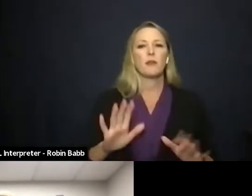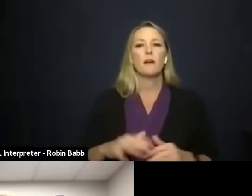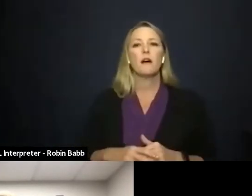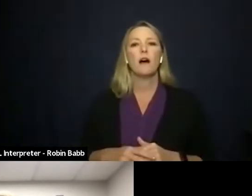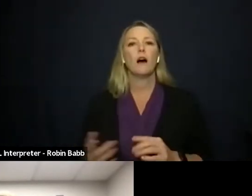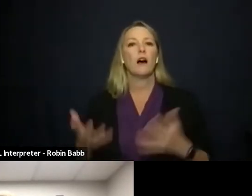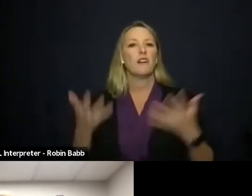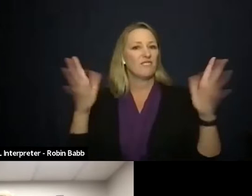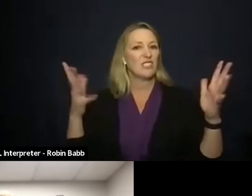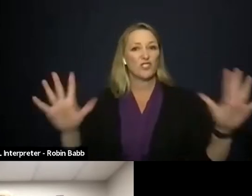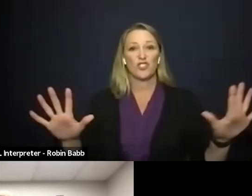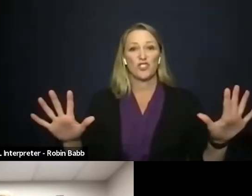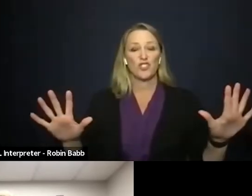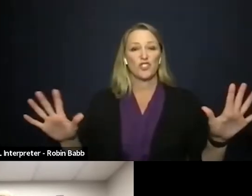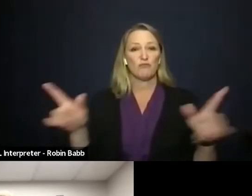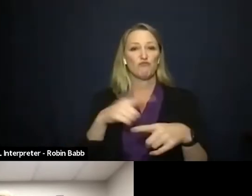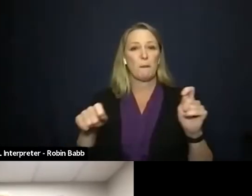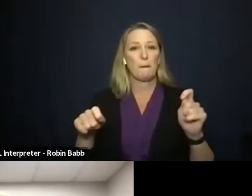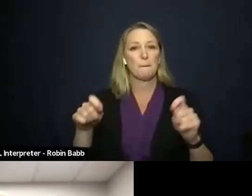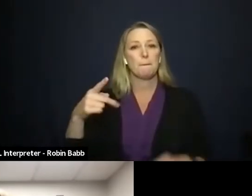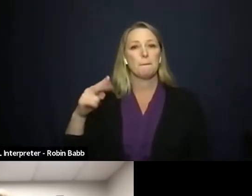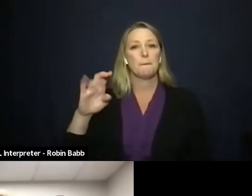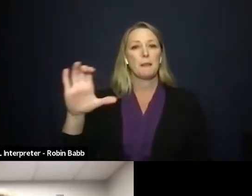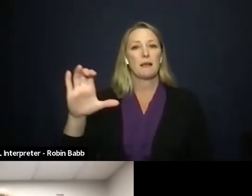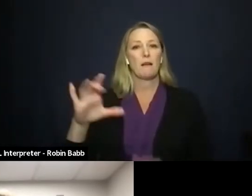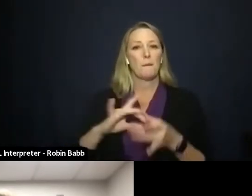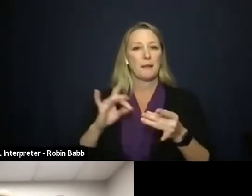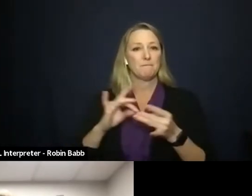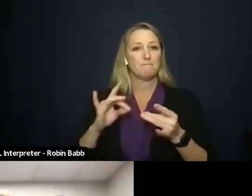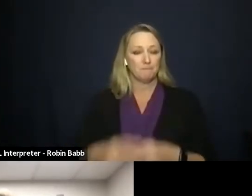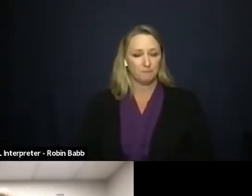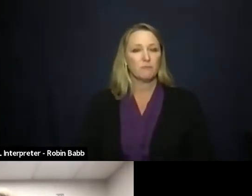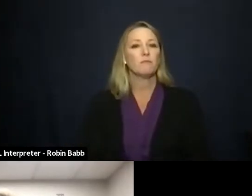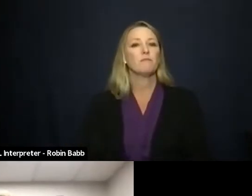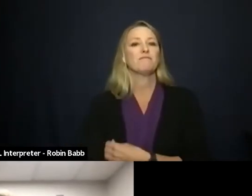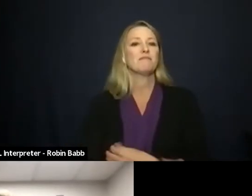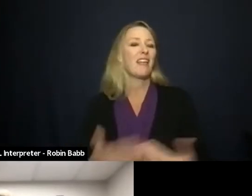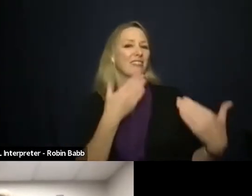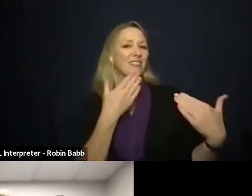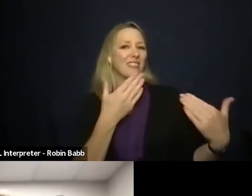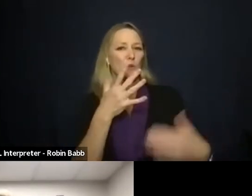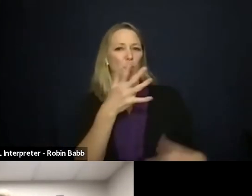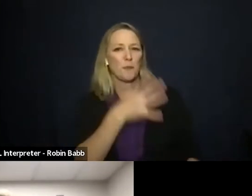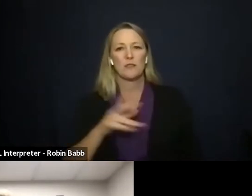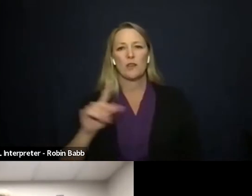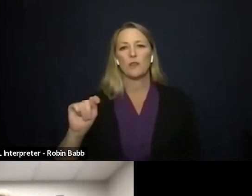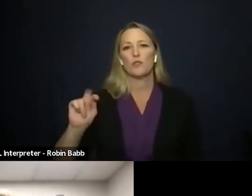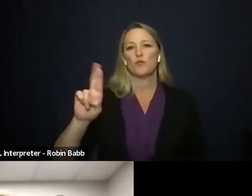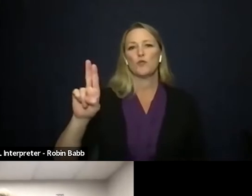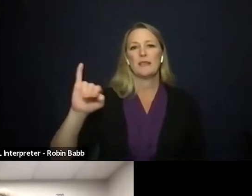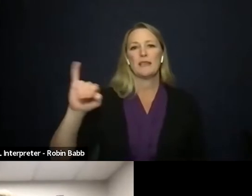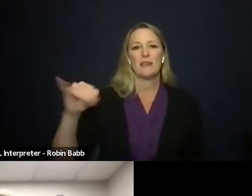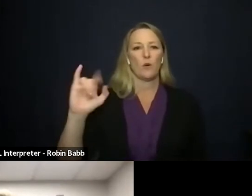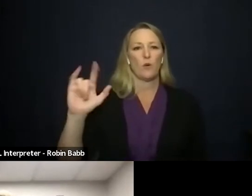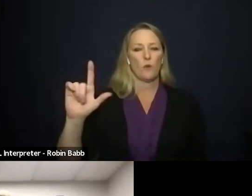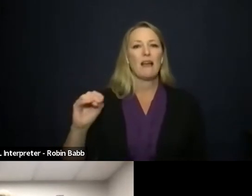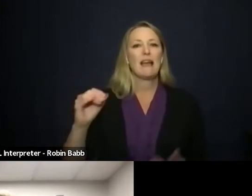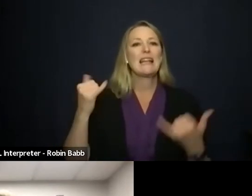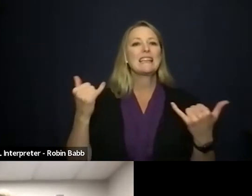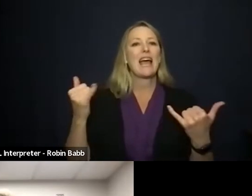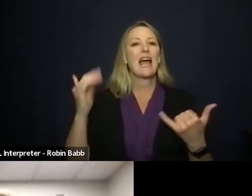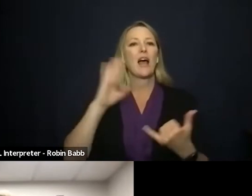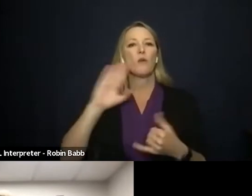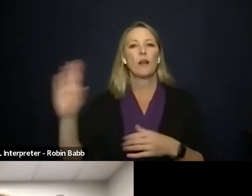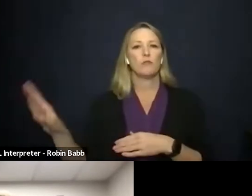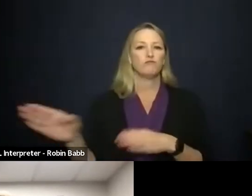that concludes public comment on this item uh thank you miss trujillo at this time we will go to the